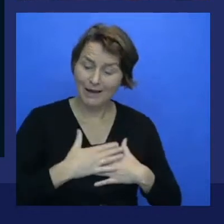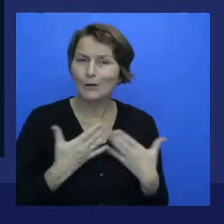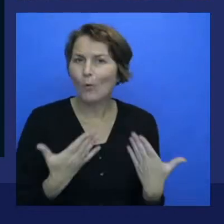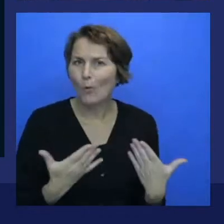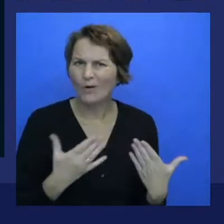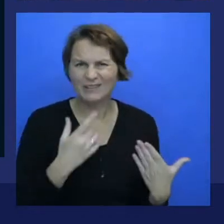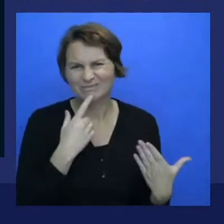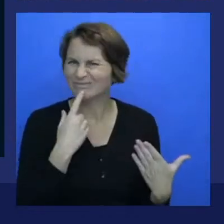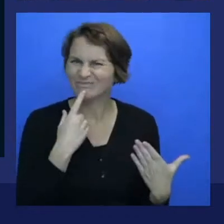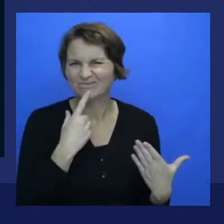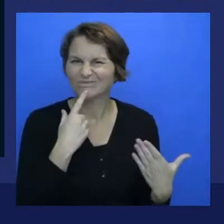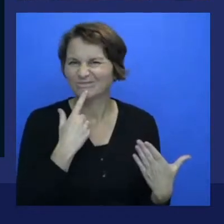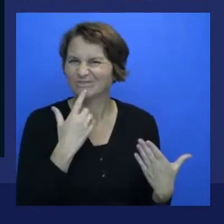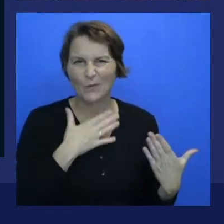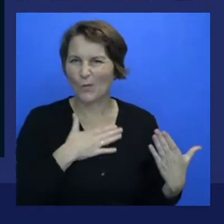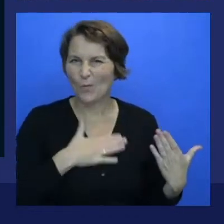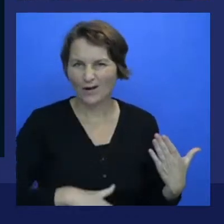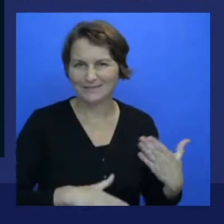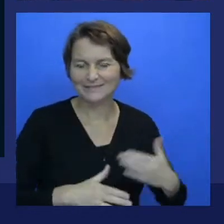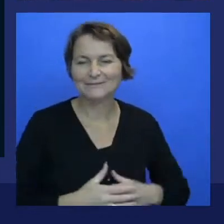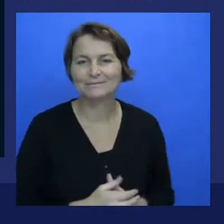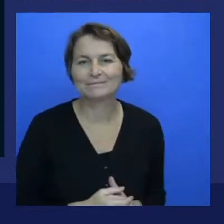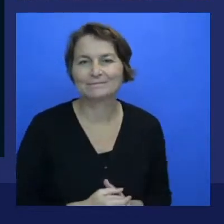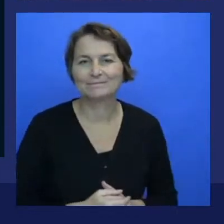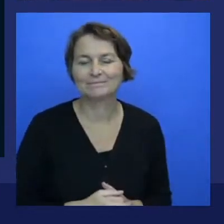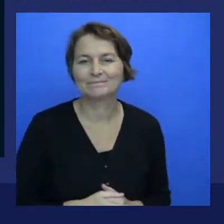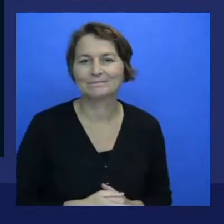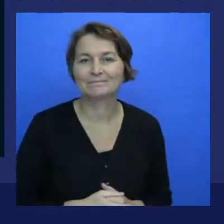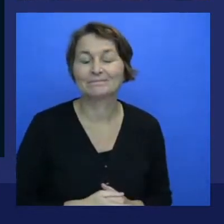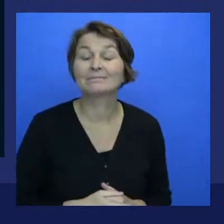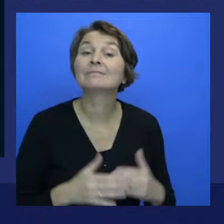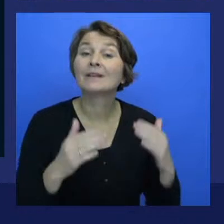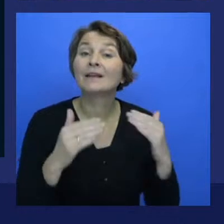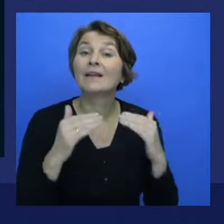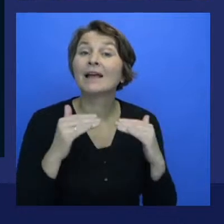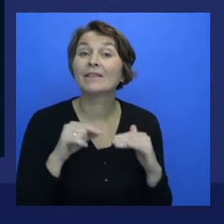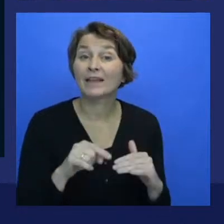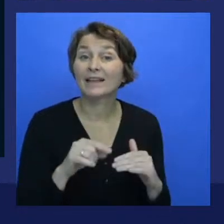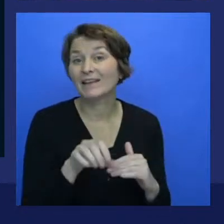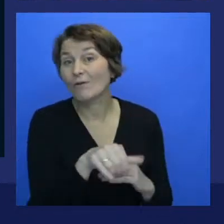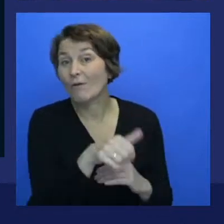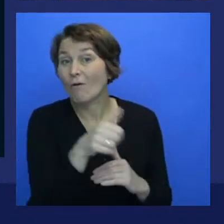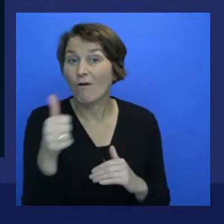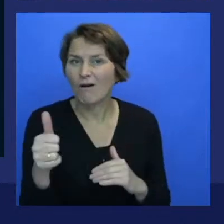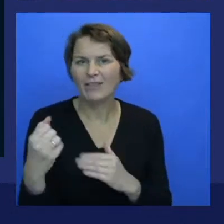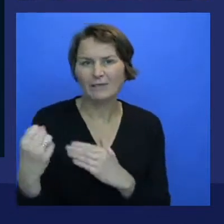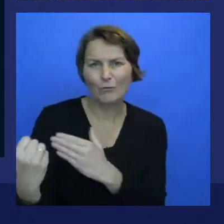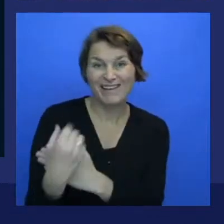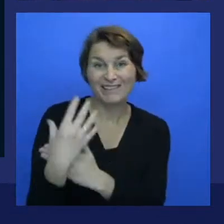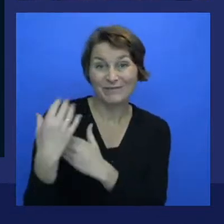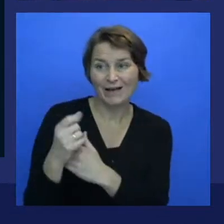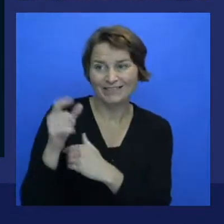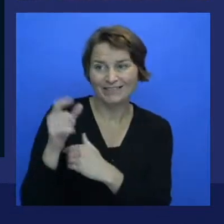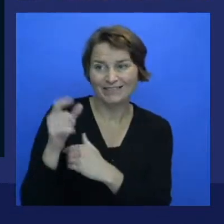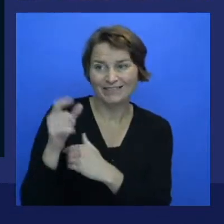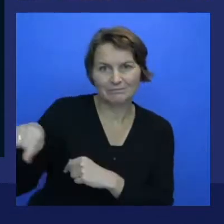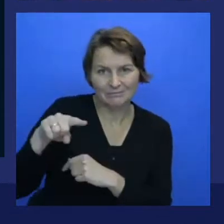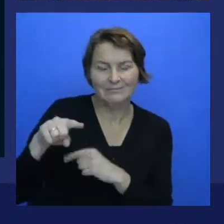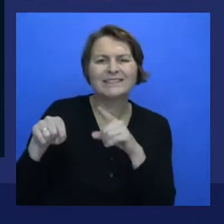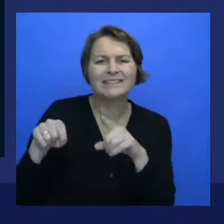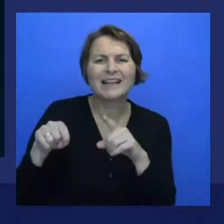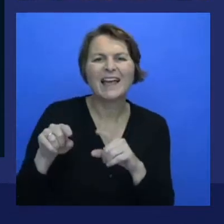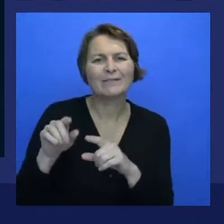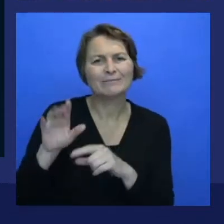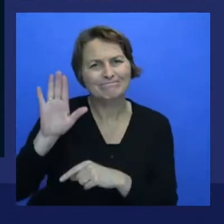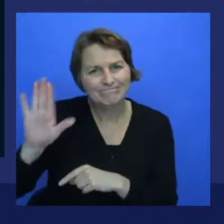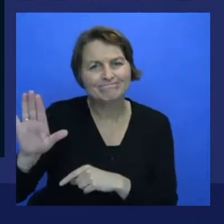doesn't. Then for the Metrics Advisor, they have a demo website where you can